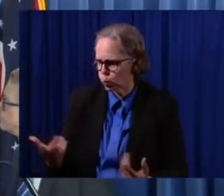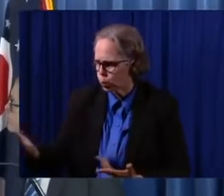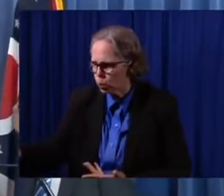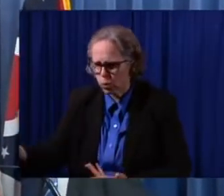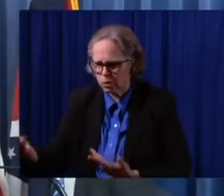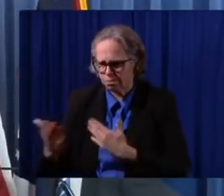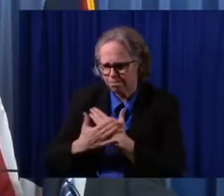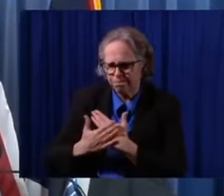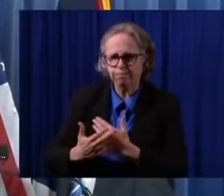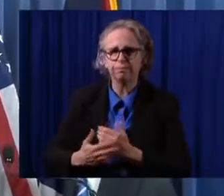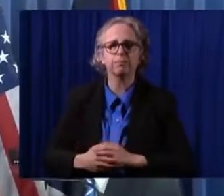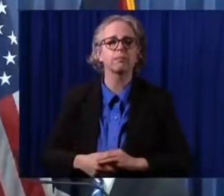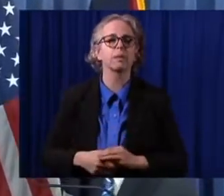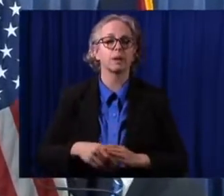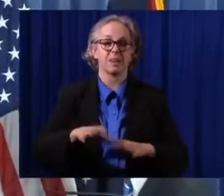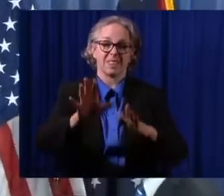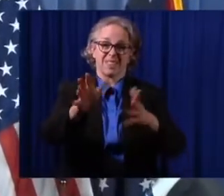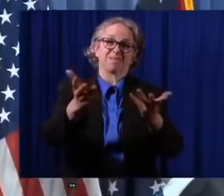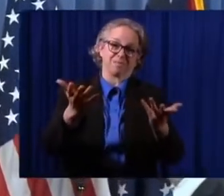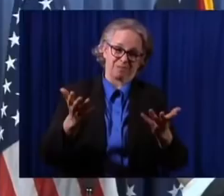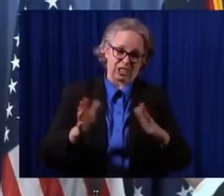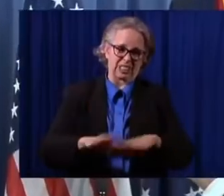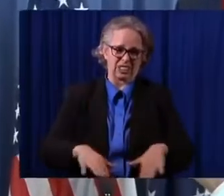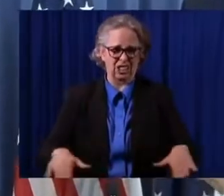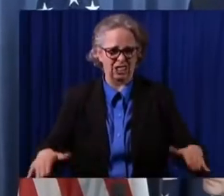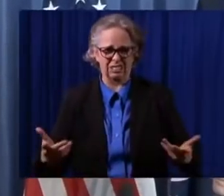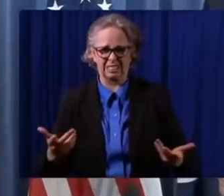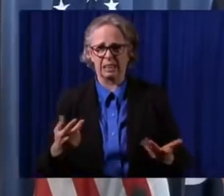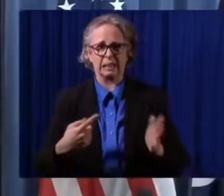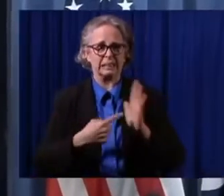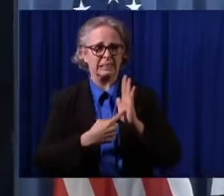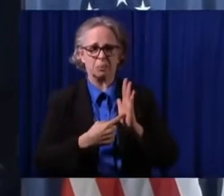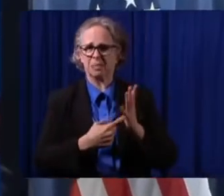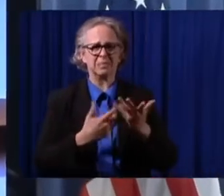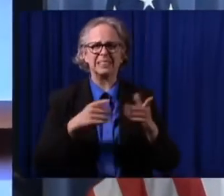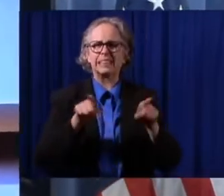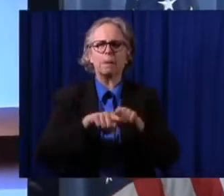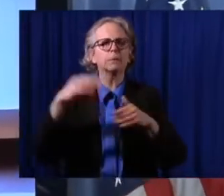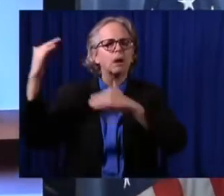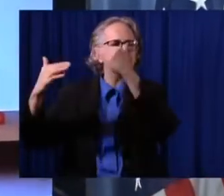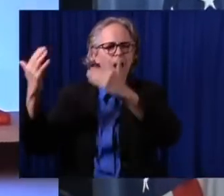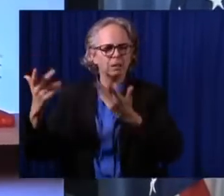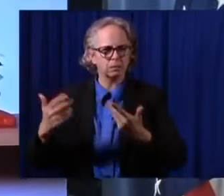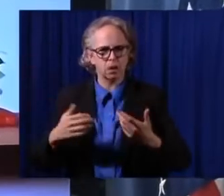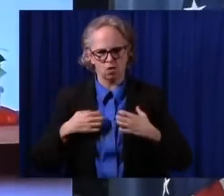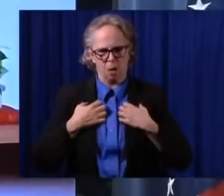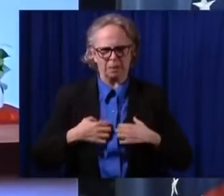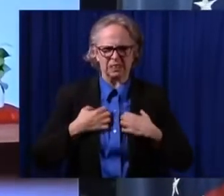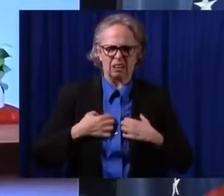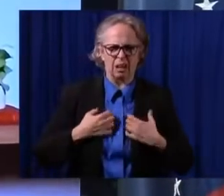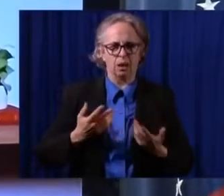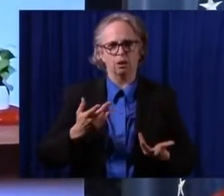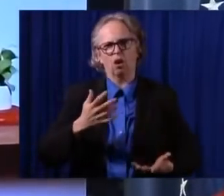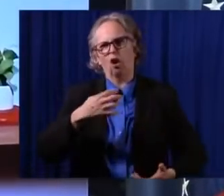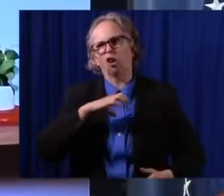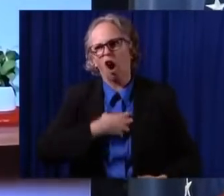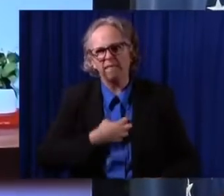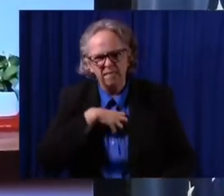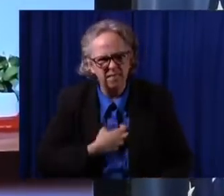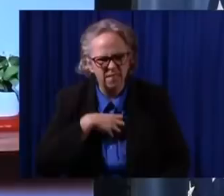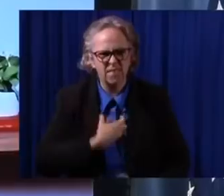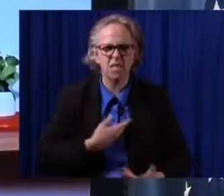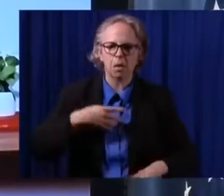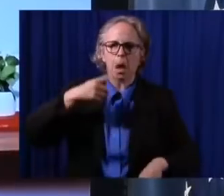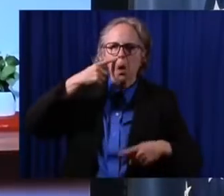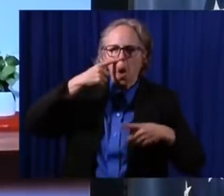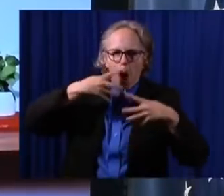the symptoms actually aren't that dissimilar from adults. It's a respiratory virus, so you're looking for respiratory symptoms: cough, runny nose, shortness of